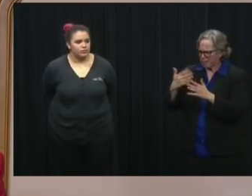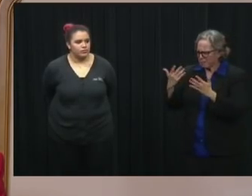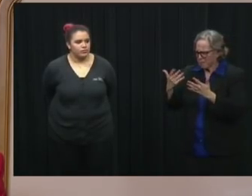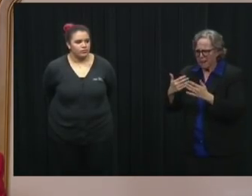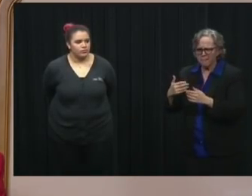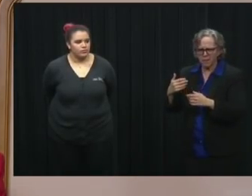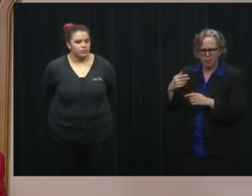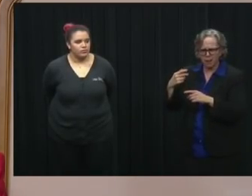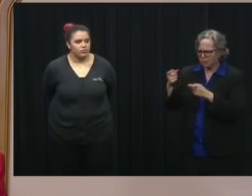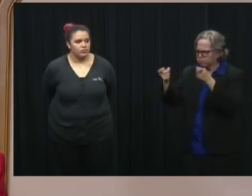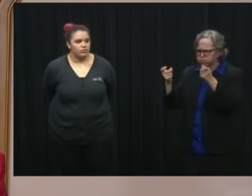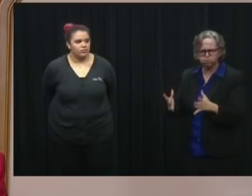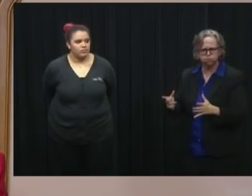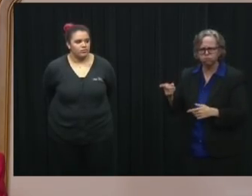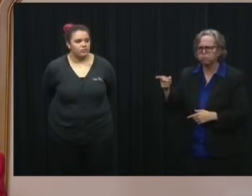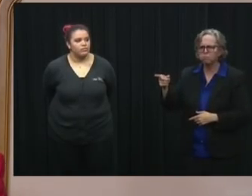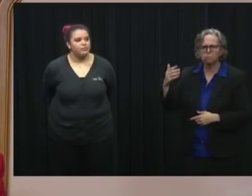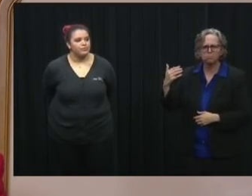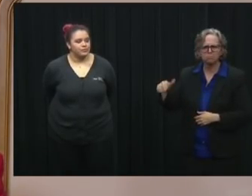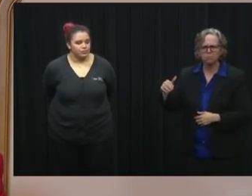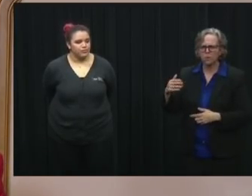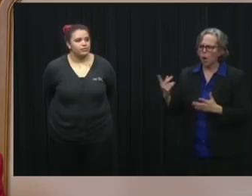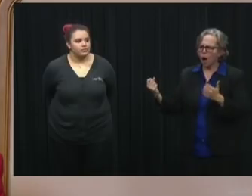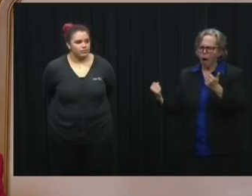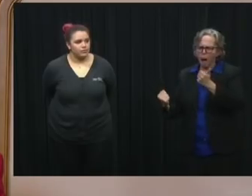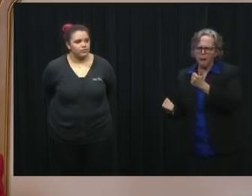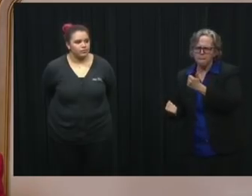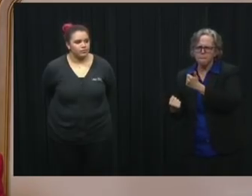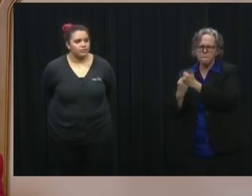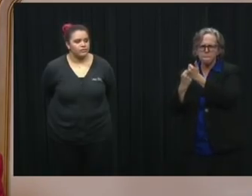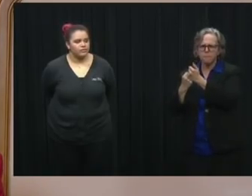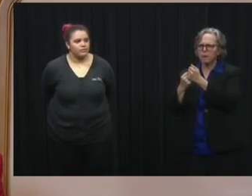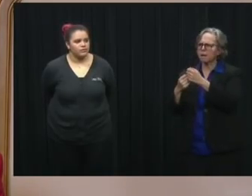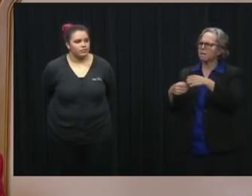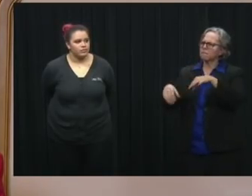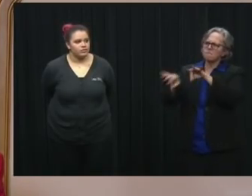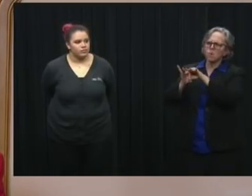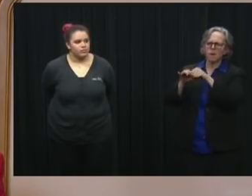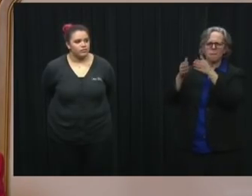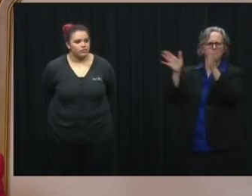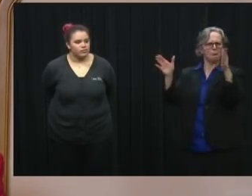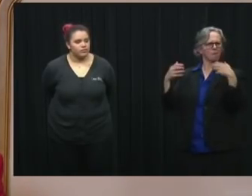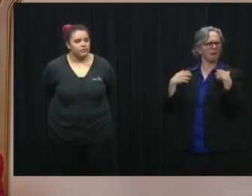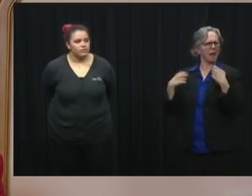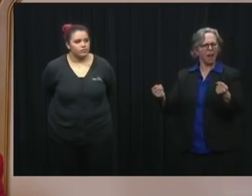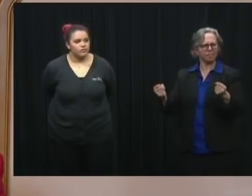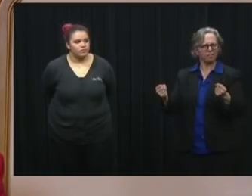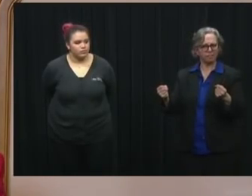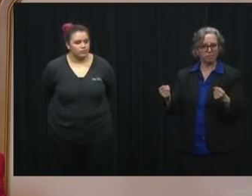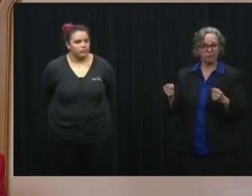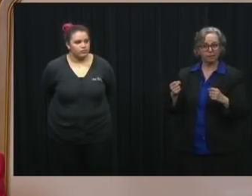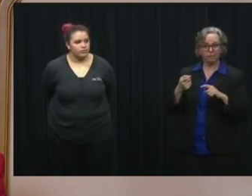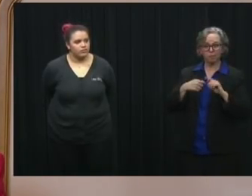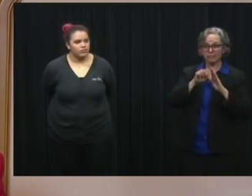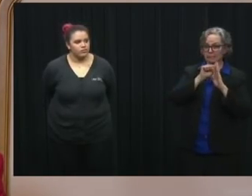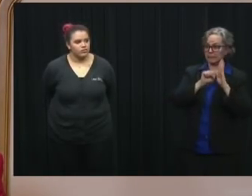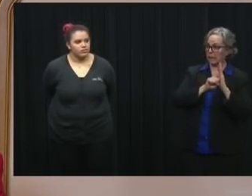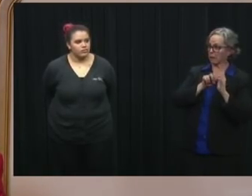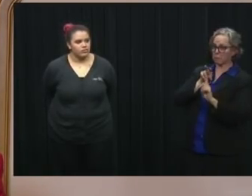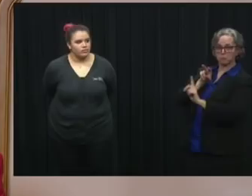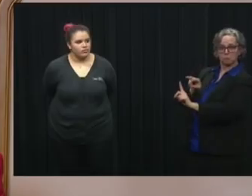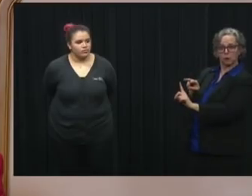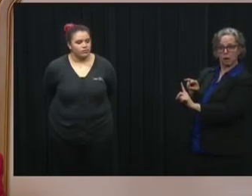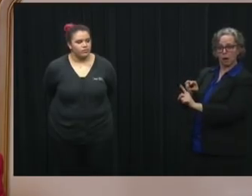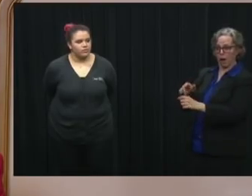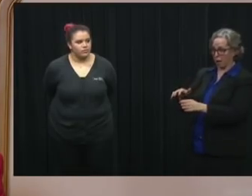build up public health around the state and build it up from the state's perspective as well as local. So absolutely,